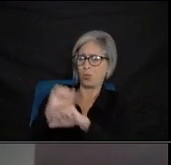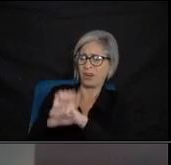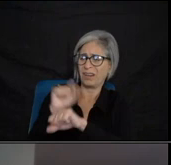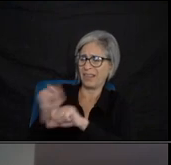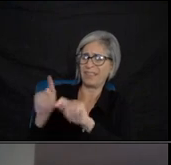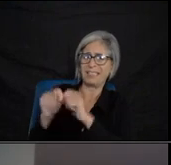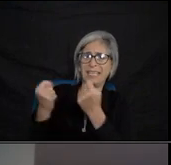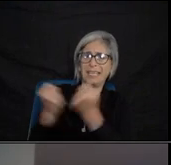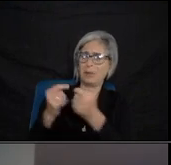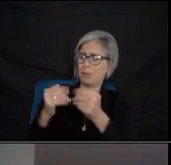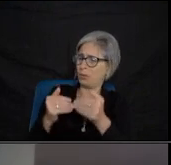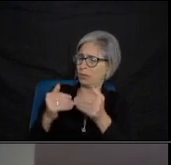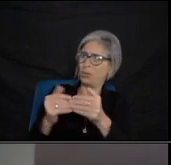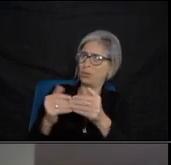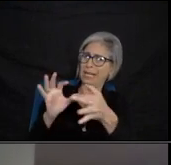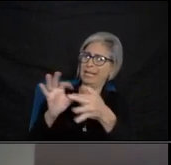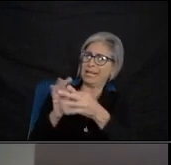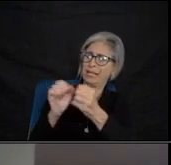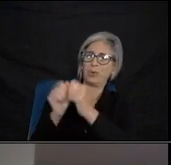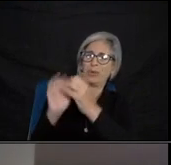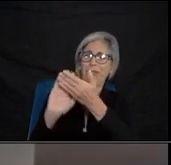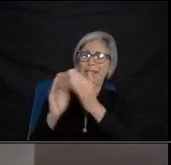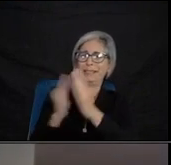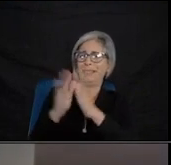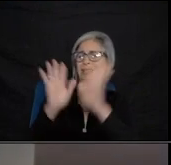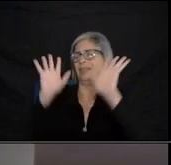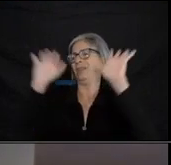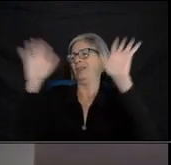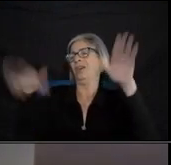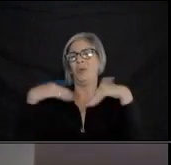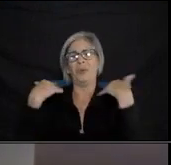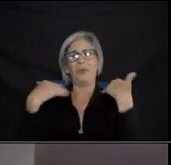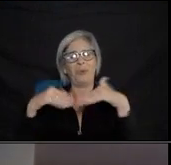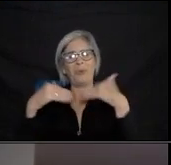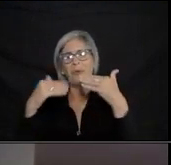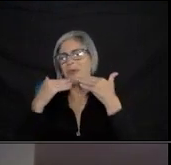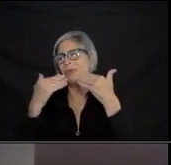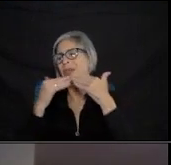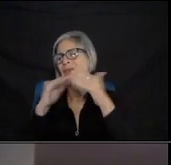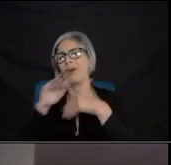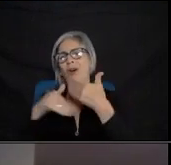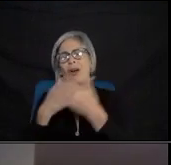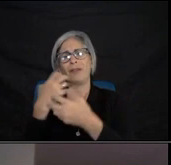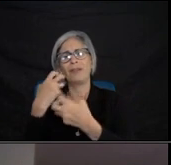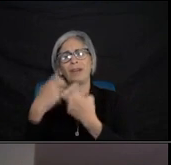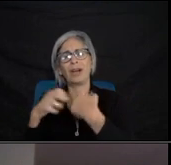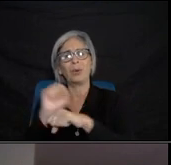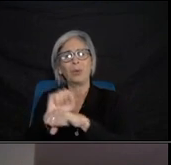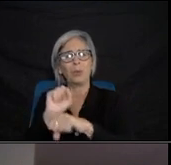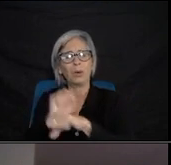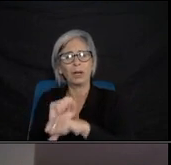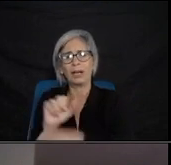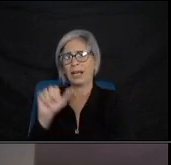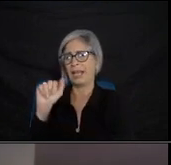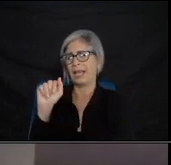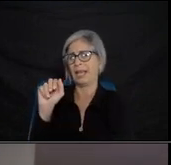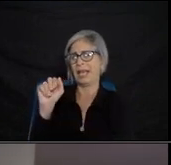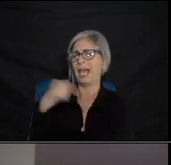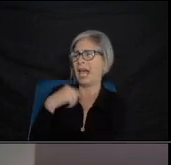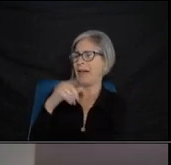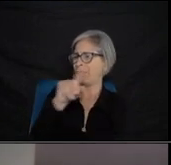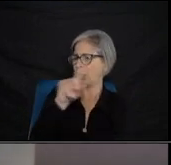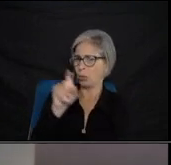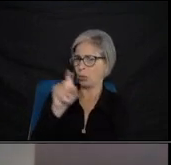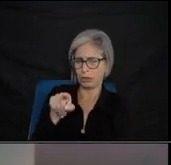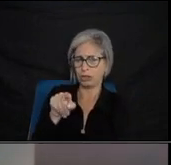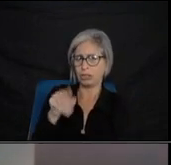terms of connecting with our city and make things more efficient. So I want to thank all of you for your hard work. Andrew, I had a couple of questions, but